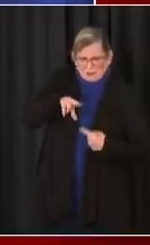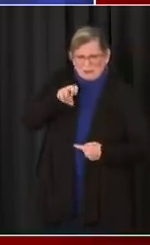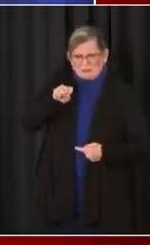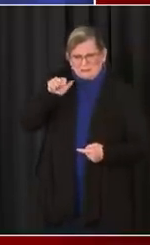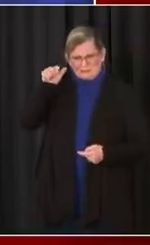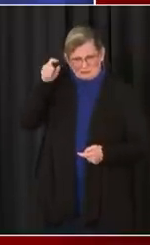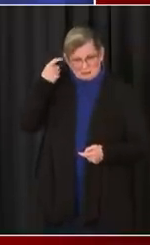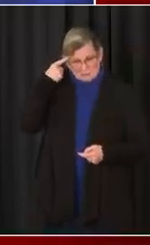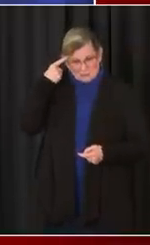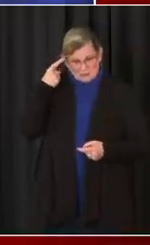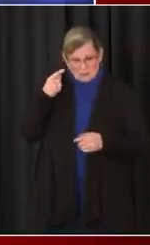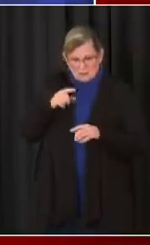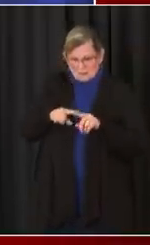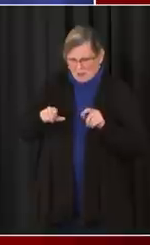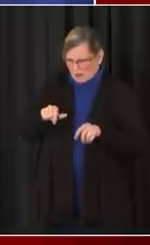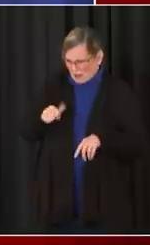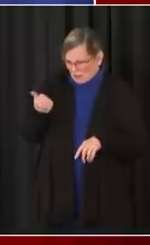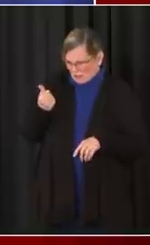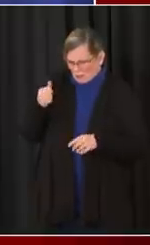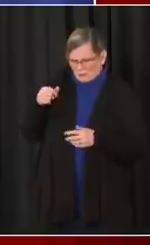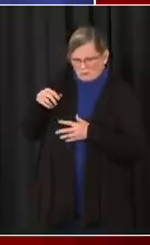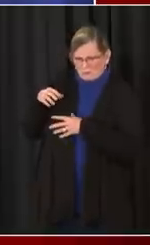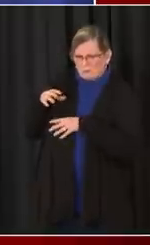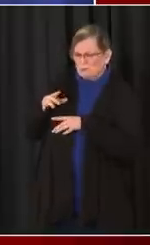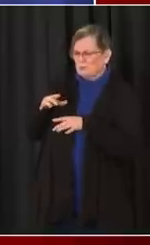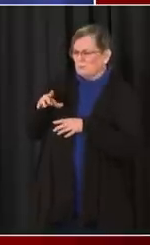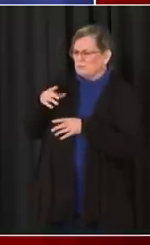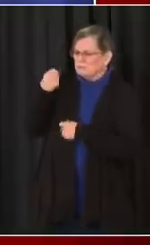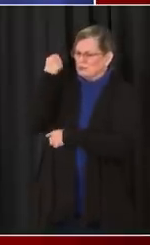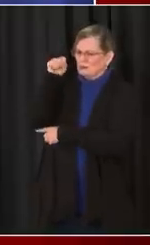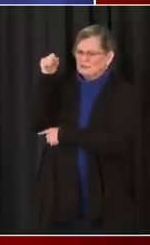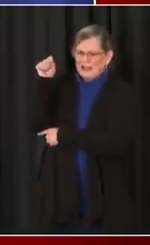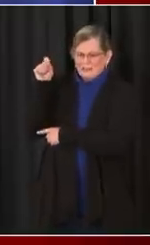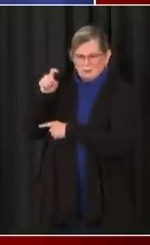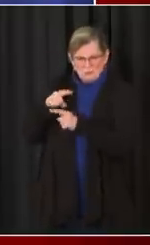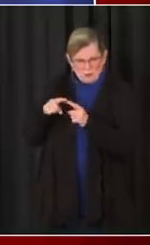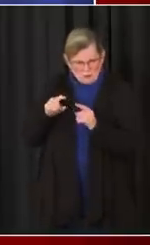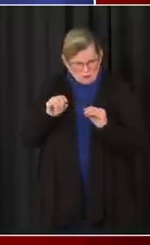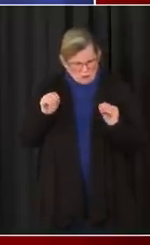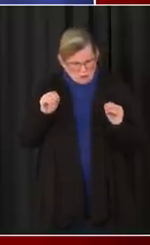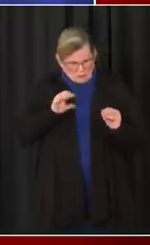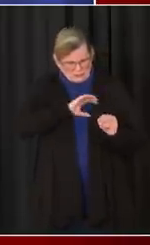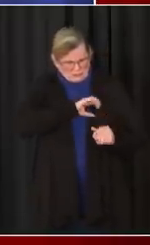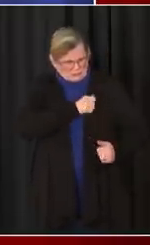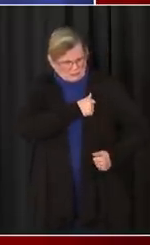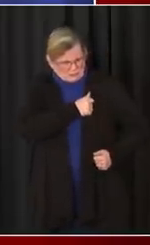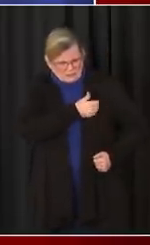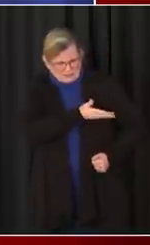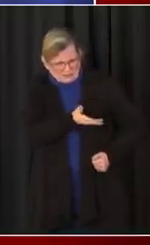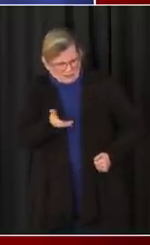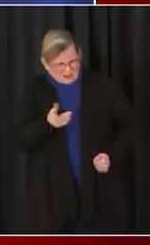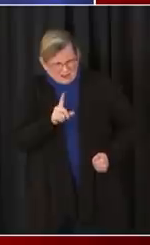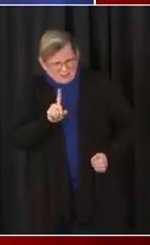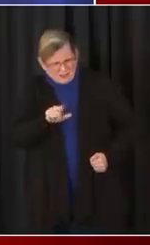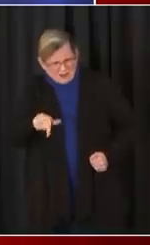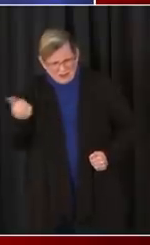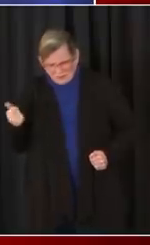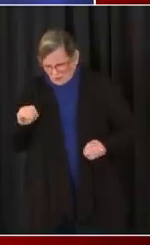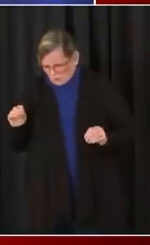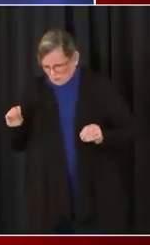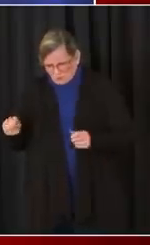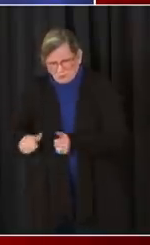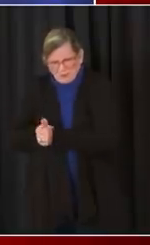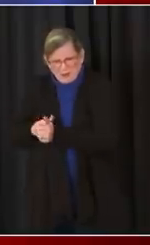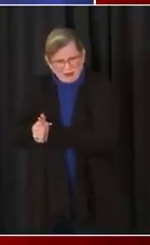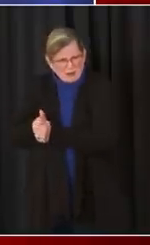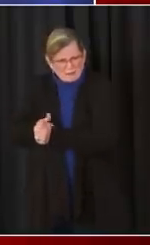other protesters were coming, but yesterday we didn't see anything. Why were there no troops or any other backup